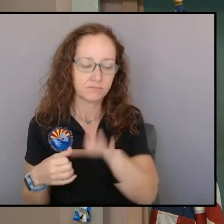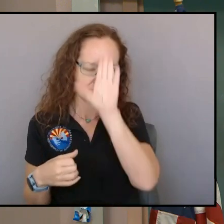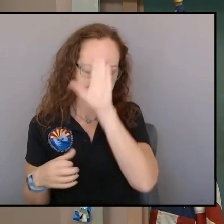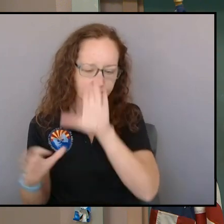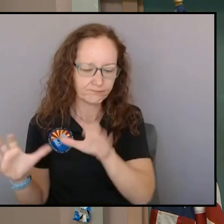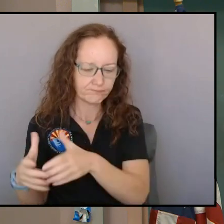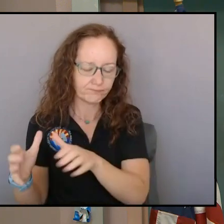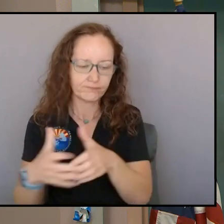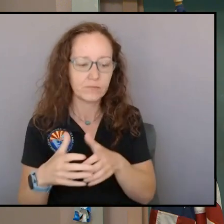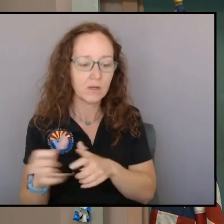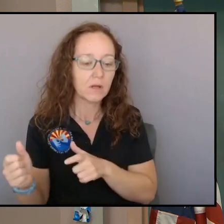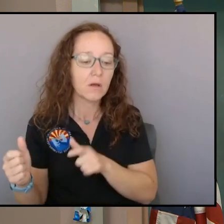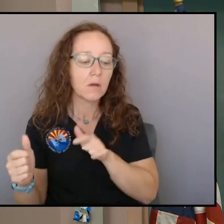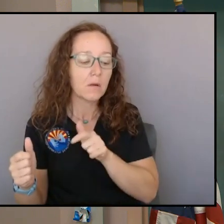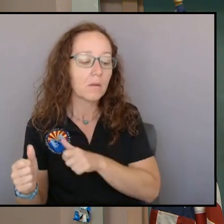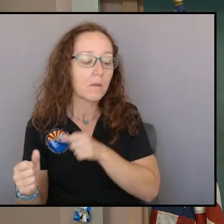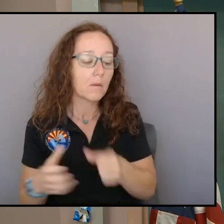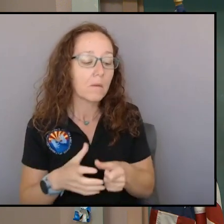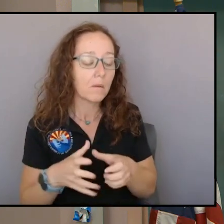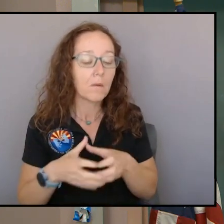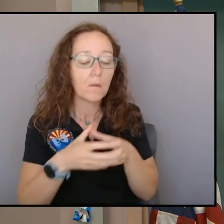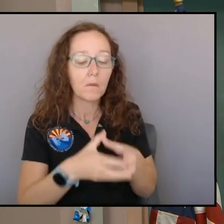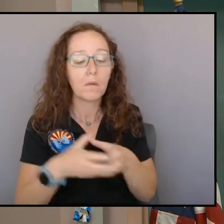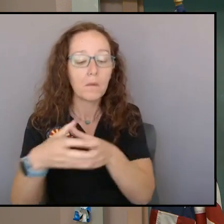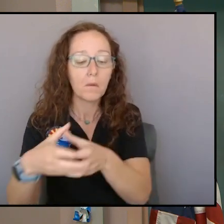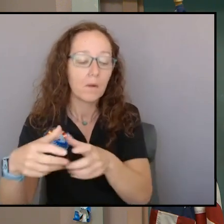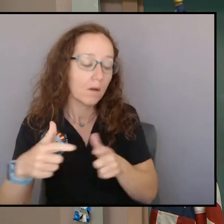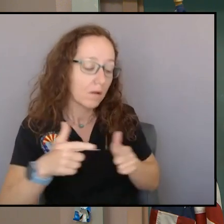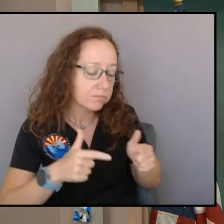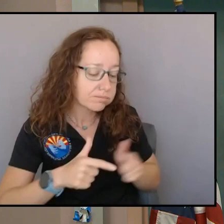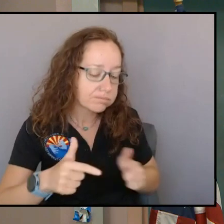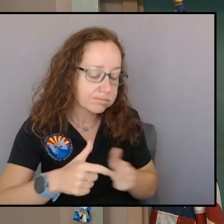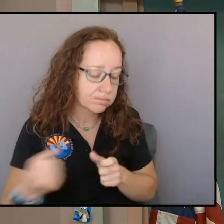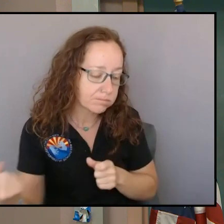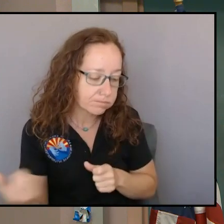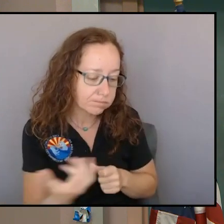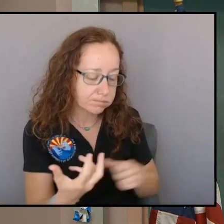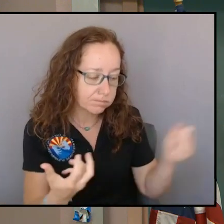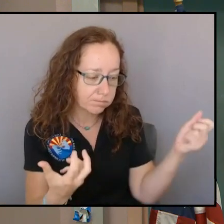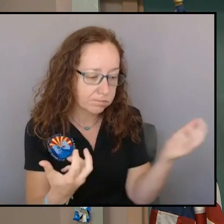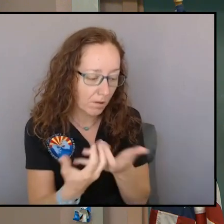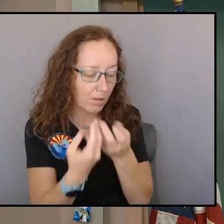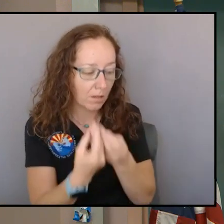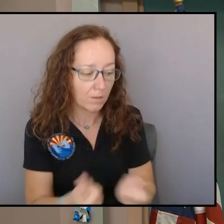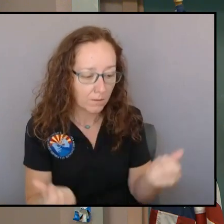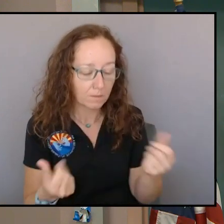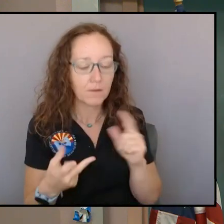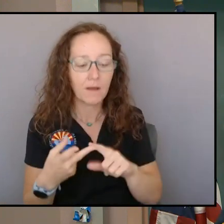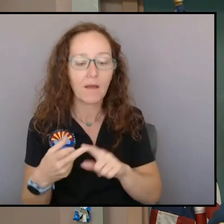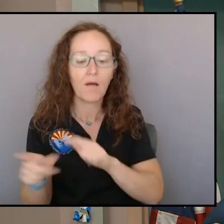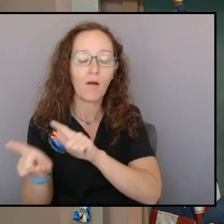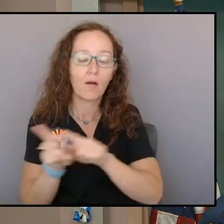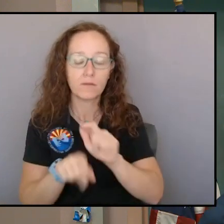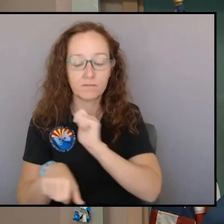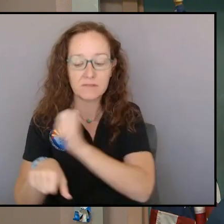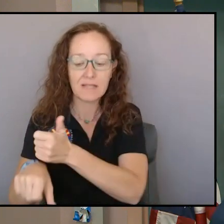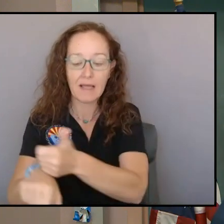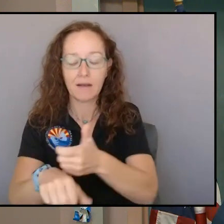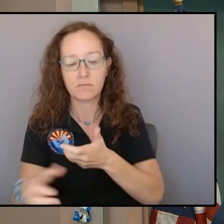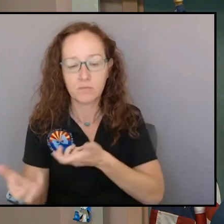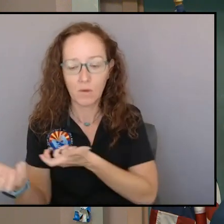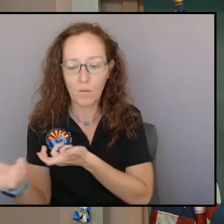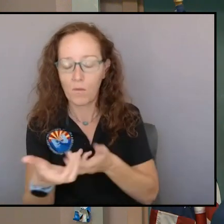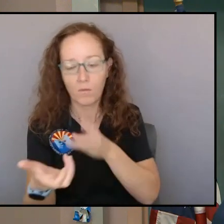small backfires to start tying a lot of this stuff in and then also putting hose around those so that way crews can get in and mop